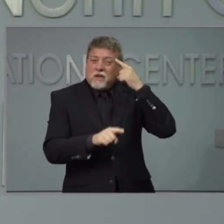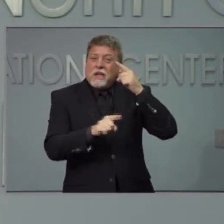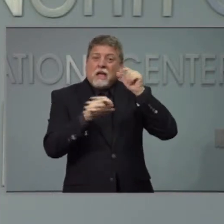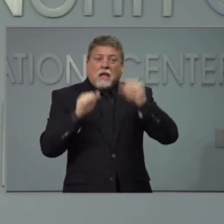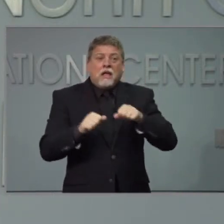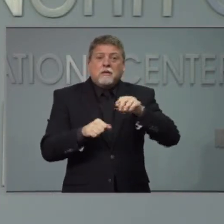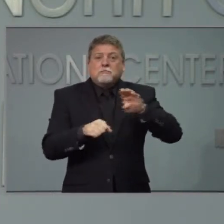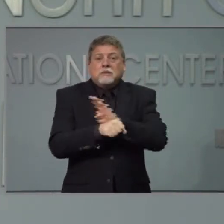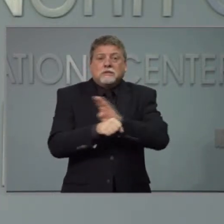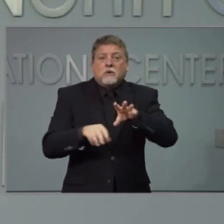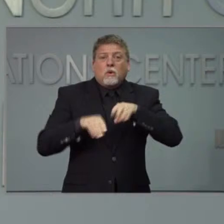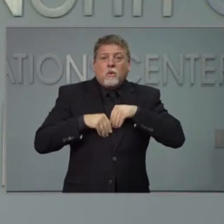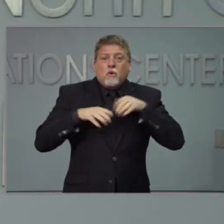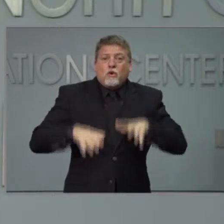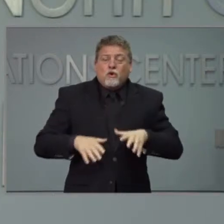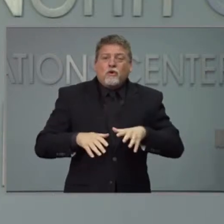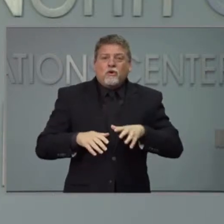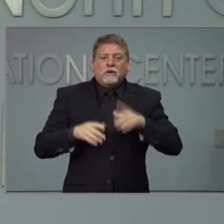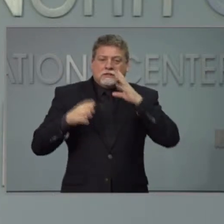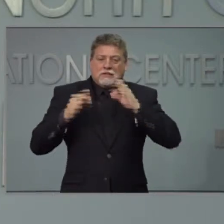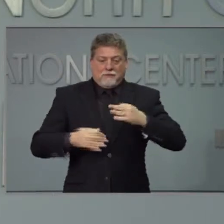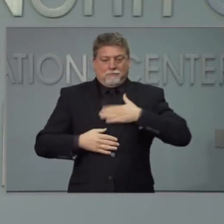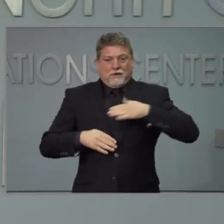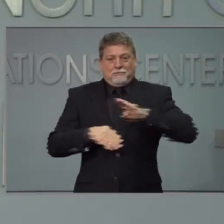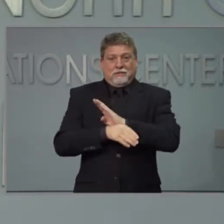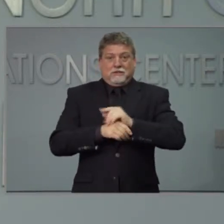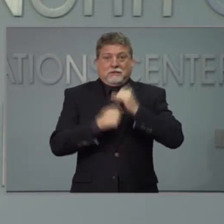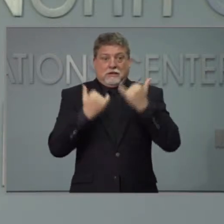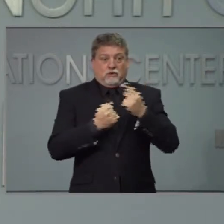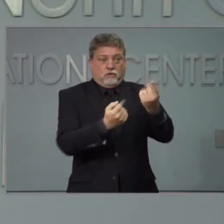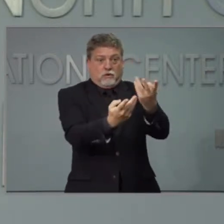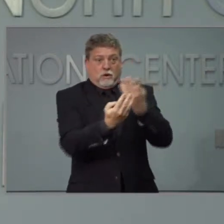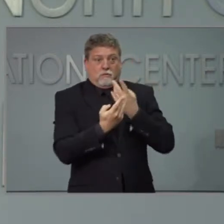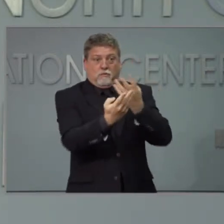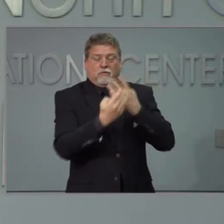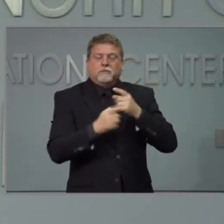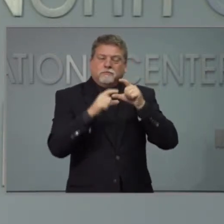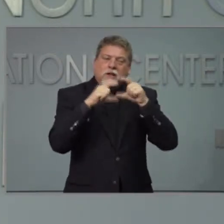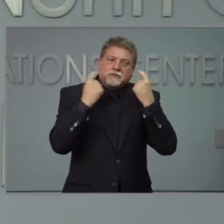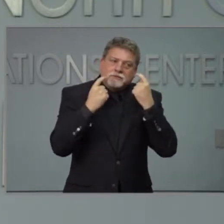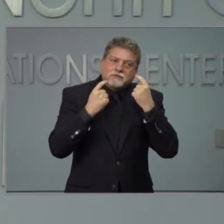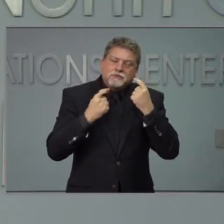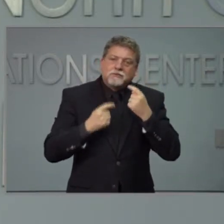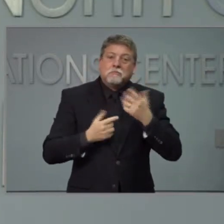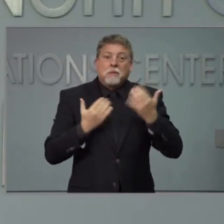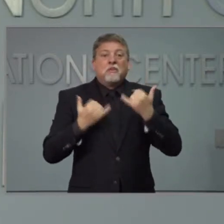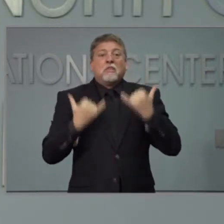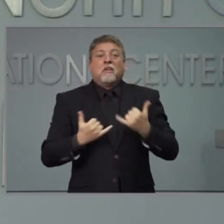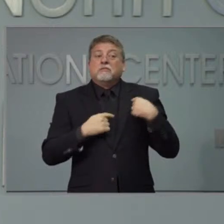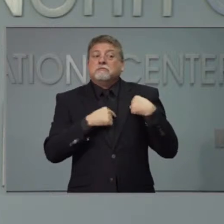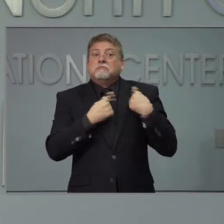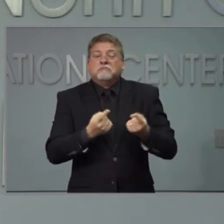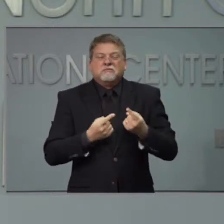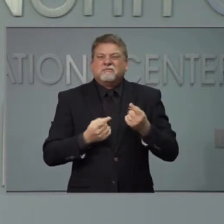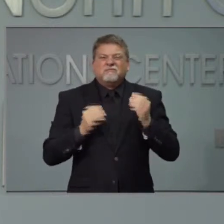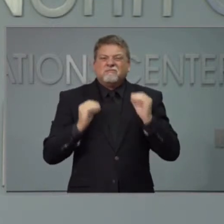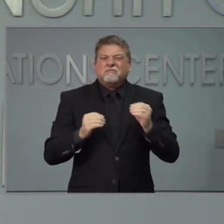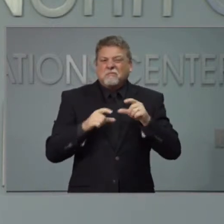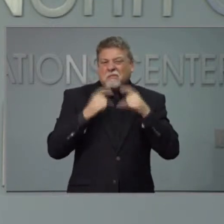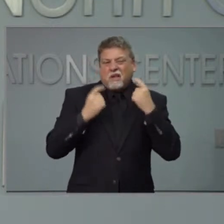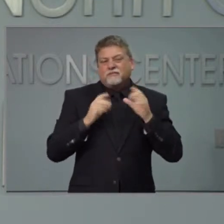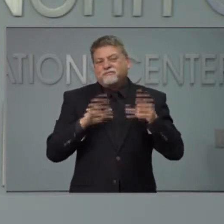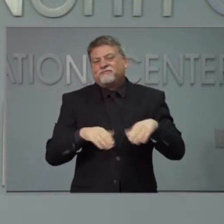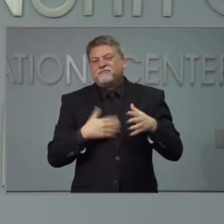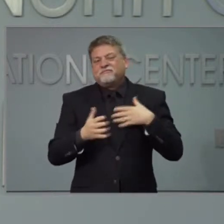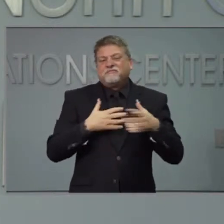we're hoping that this open and transparent map with all of the information can raise